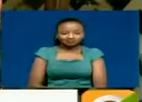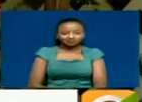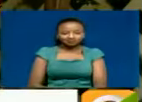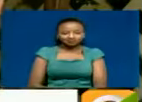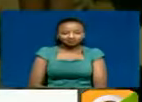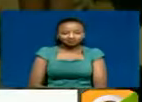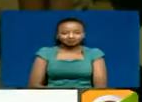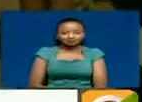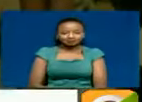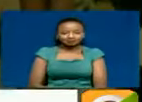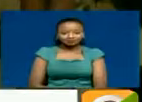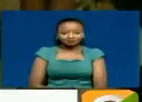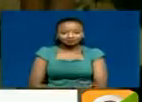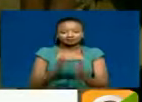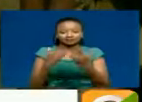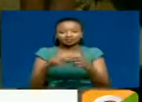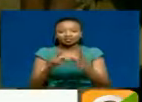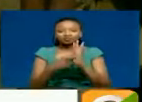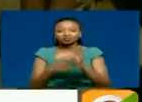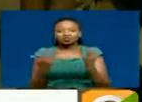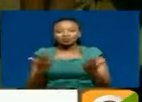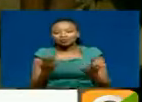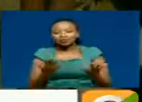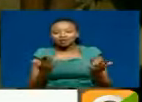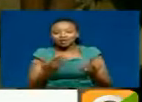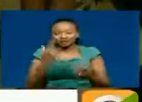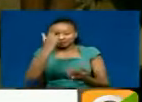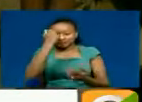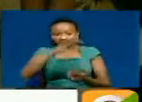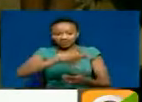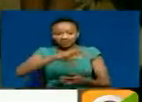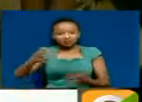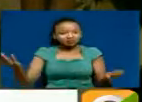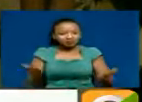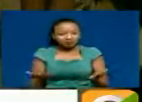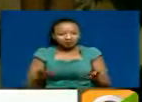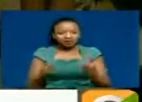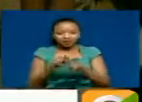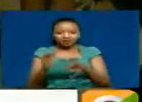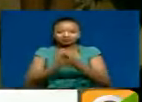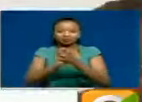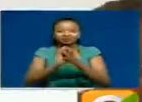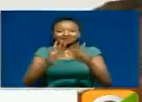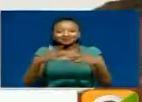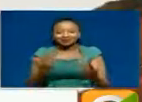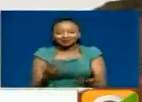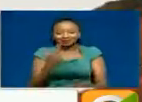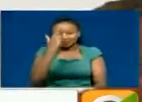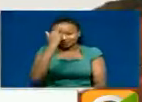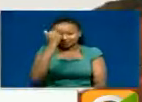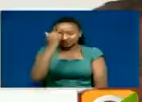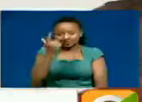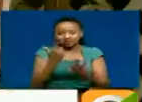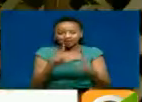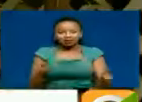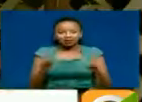And then at the back, I also show them where the Maasai people come from, the county, and then also how to greet in Maasai. And then the thing is that